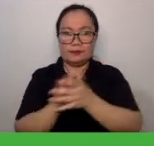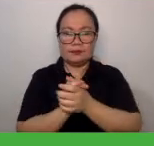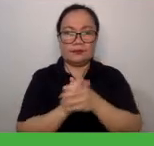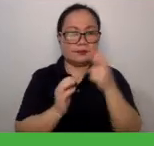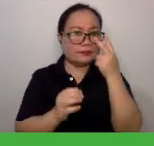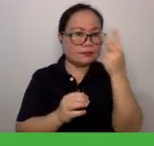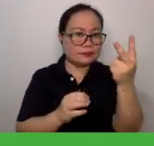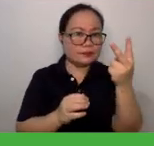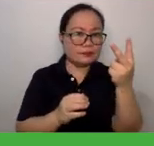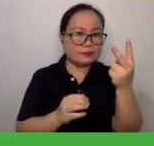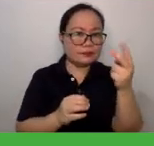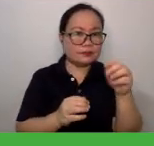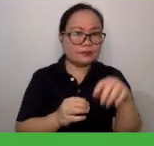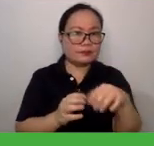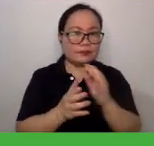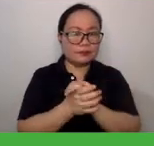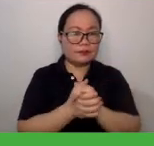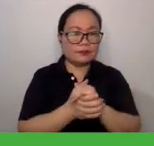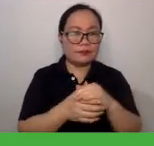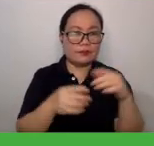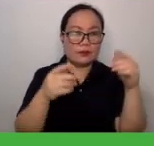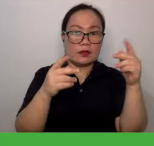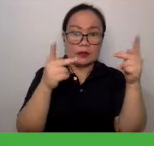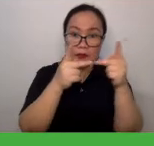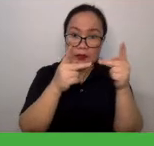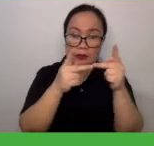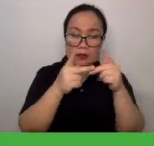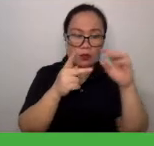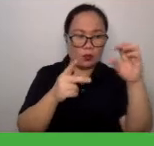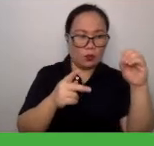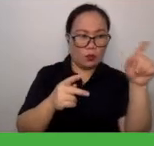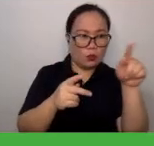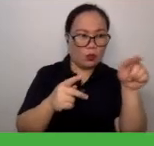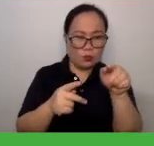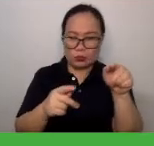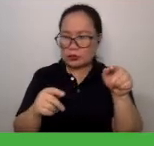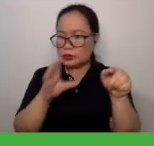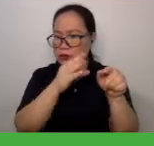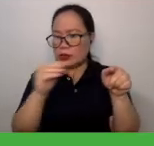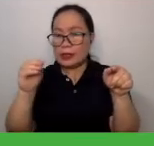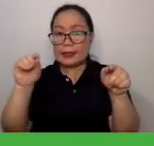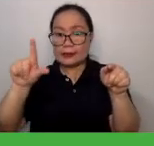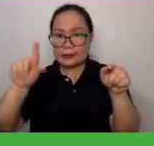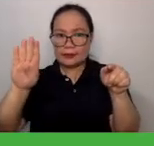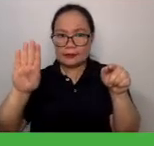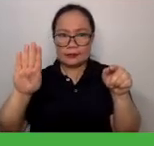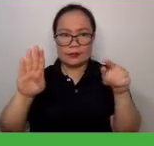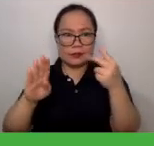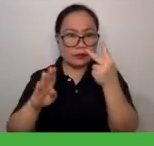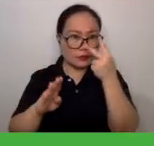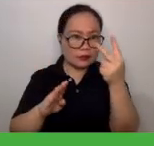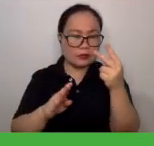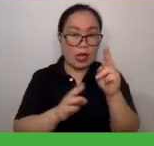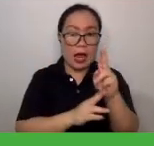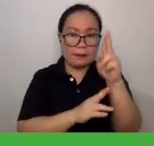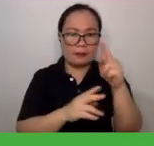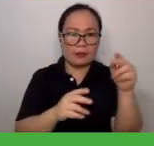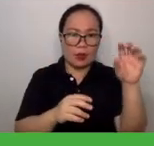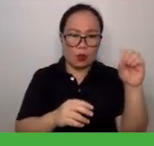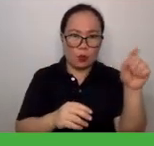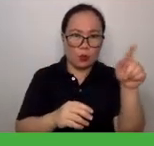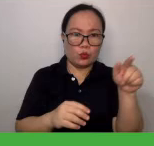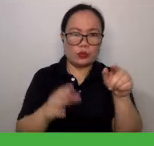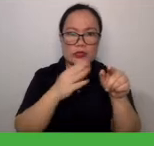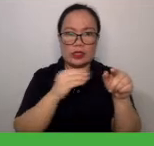balikan nyo yung table. Ounce and pounds ang pair natin. So, ounce and pounds. So, ibig sabihin, dito ka. So,